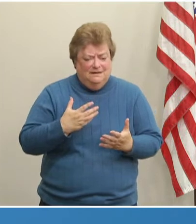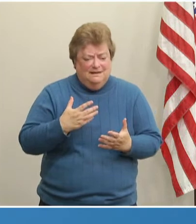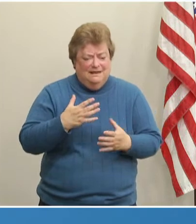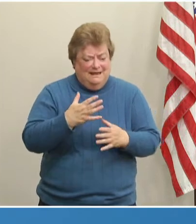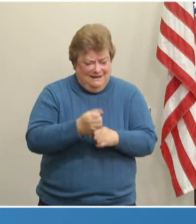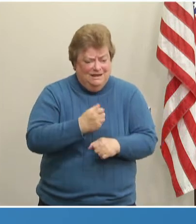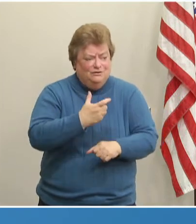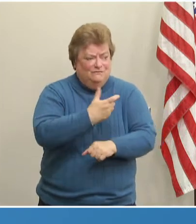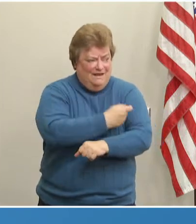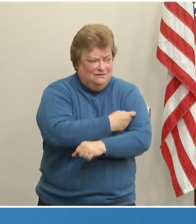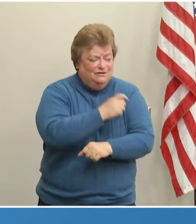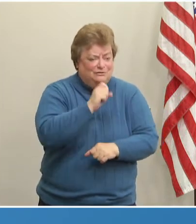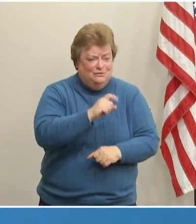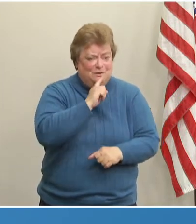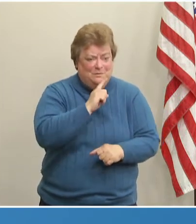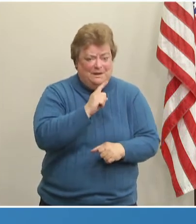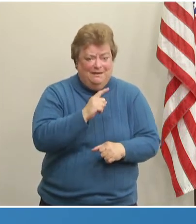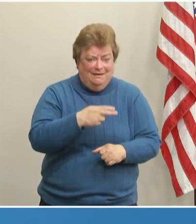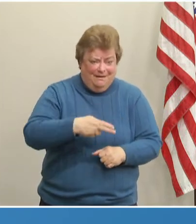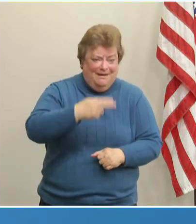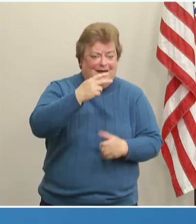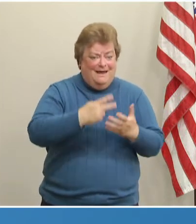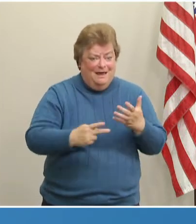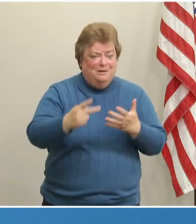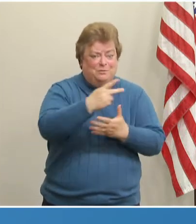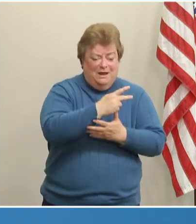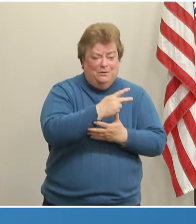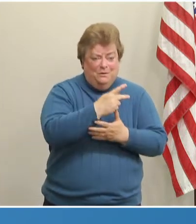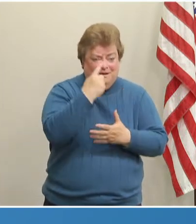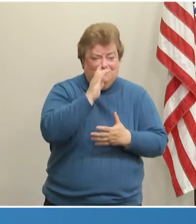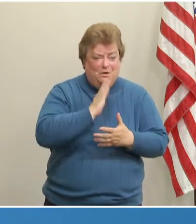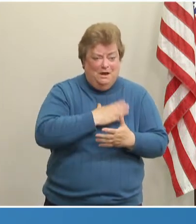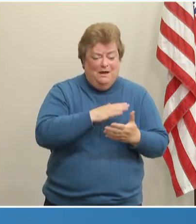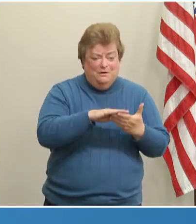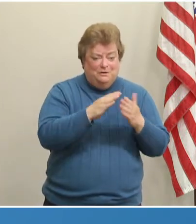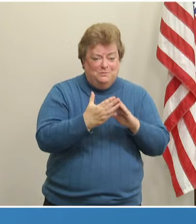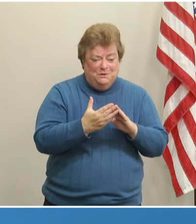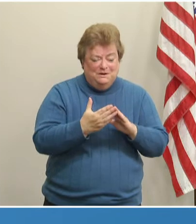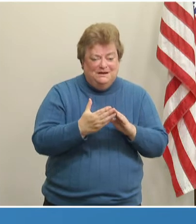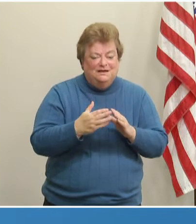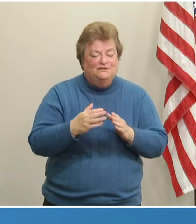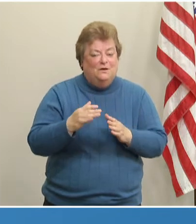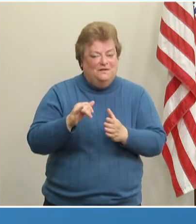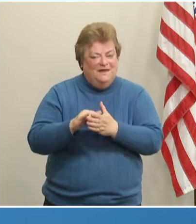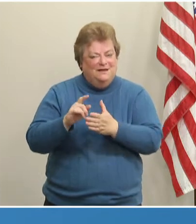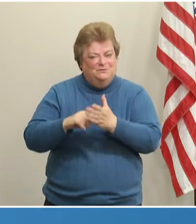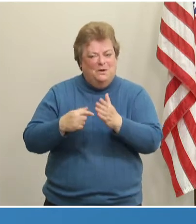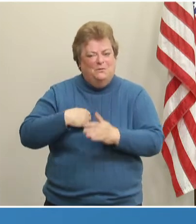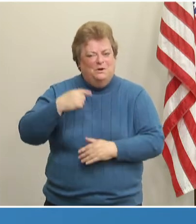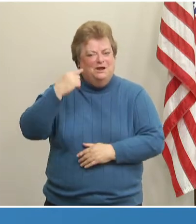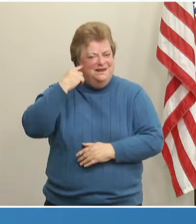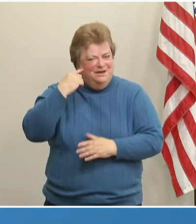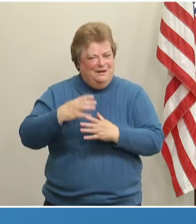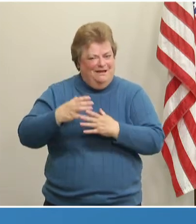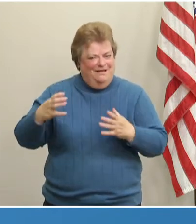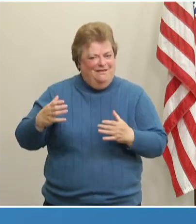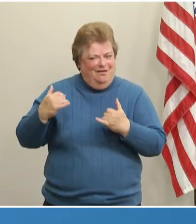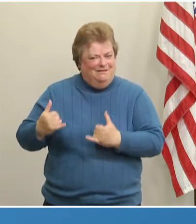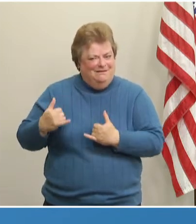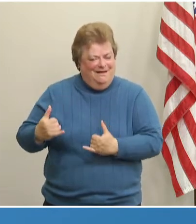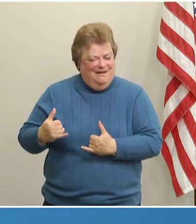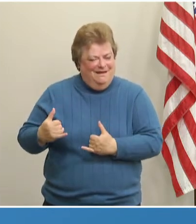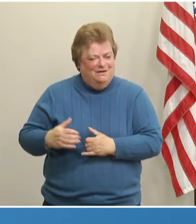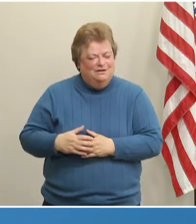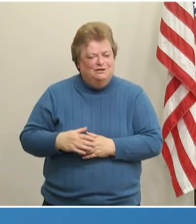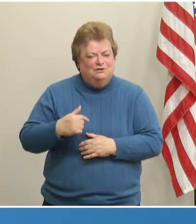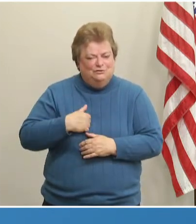getting vaccinated is one of the biggest things we have going in the community. So that's where we're hearing a lot of. So we're doing a lot of, we put in a